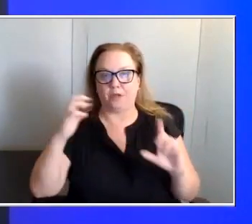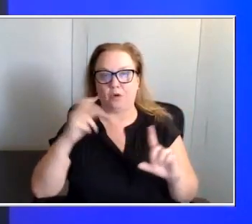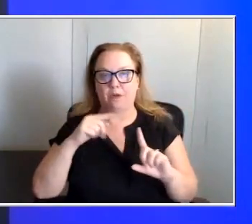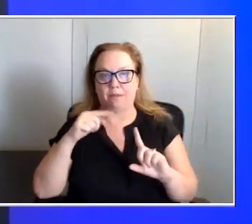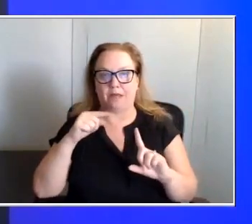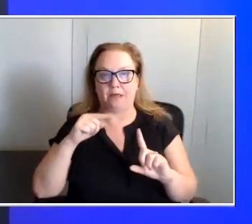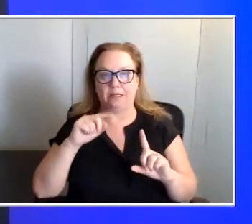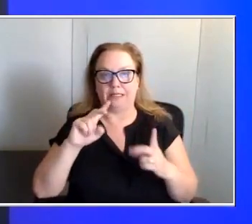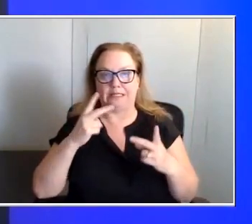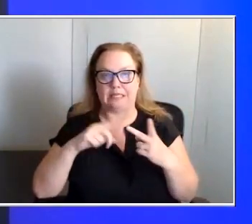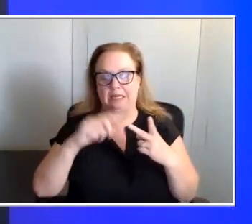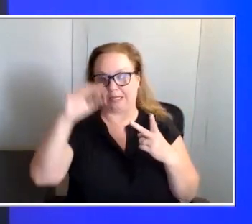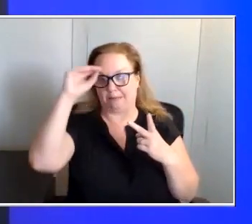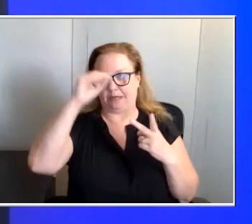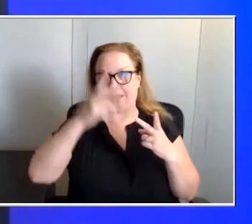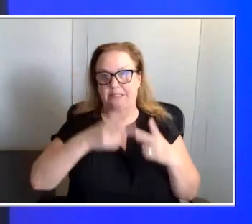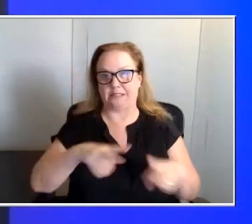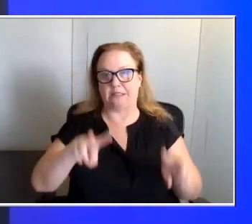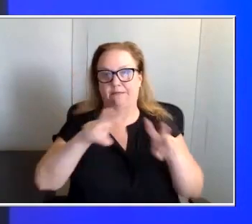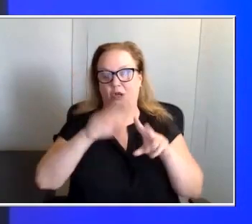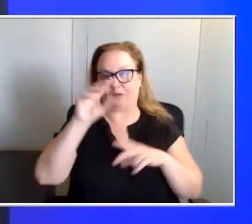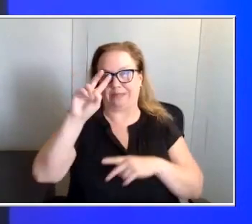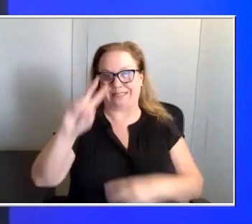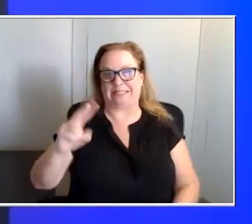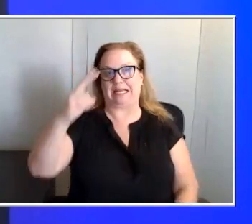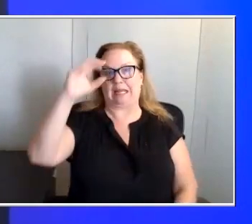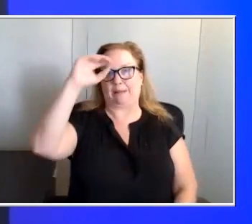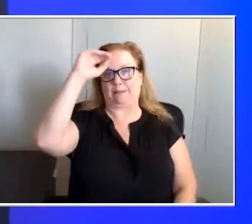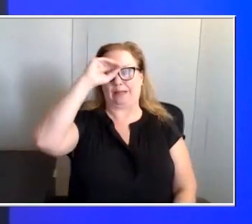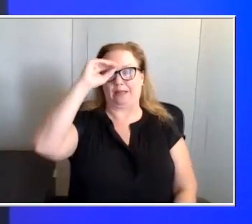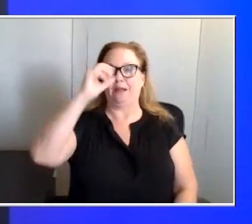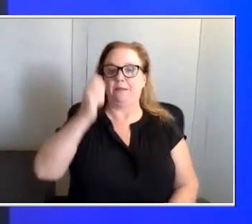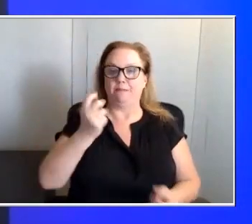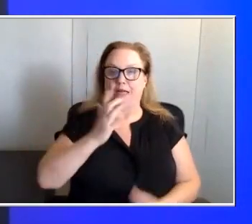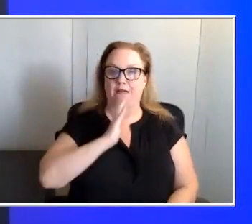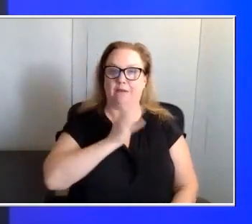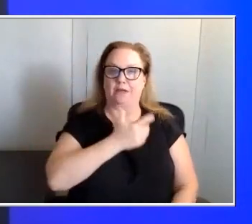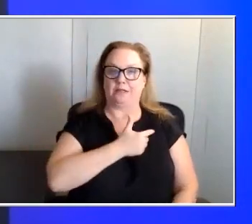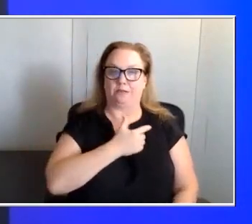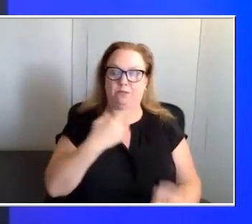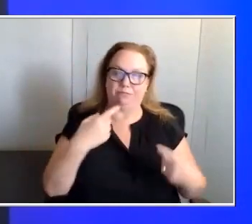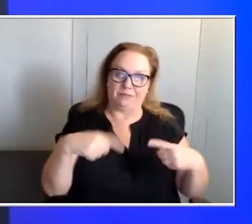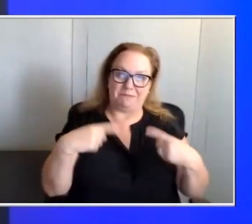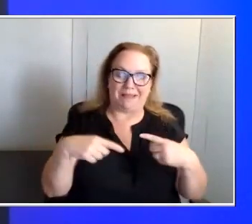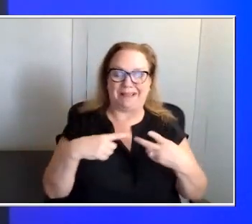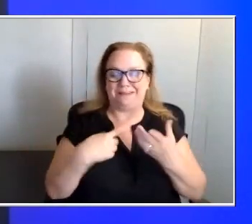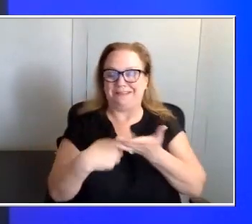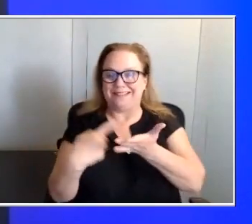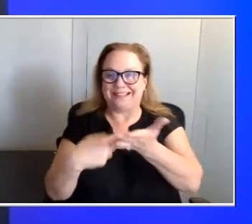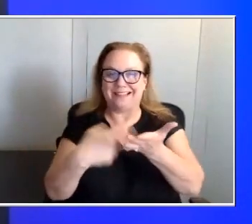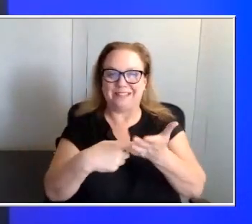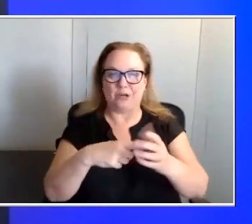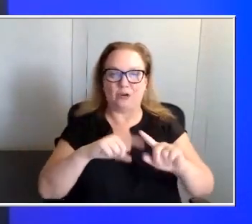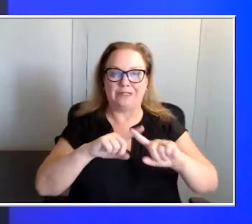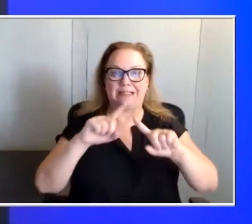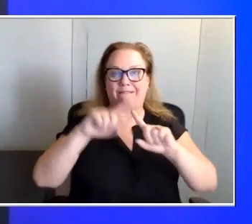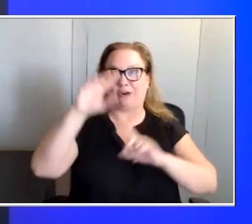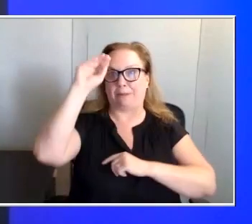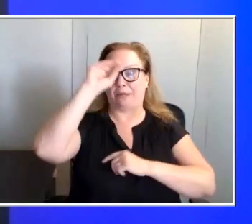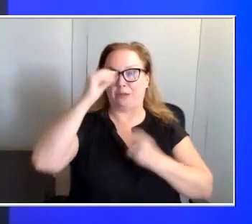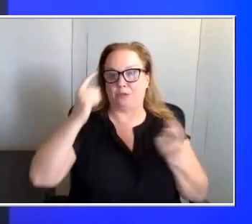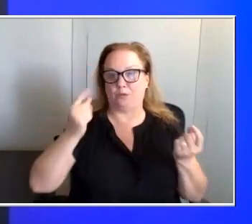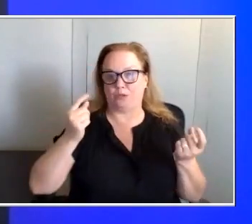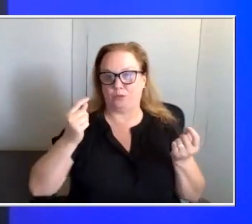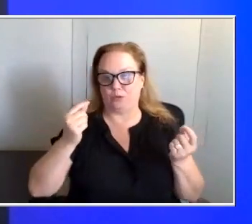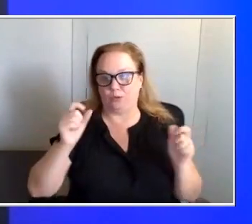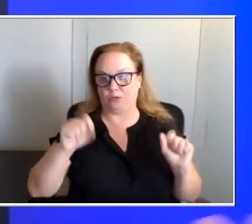opinions, this is the value of a second opinion. A lot of us will debate or have differing opinions about what should or could be